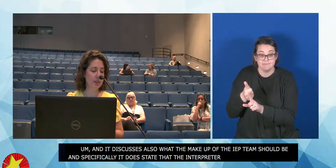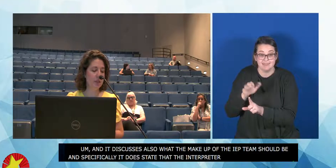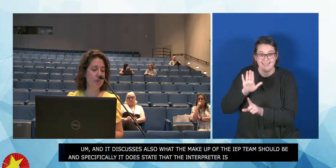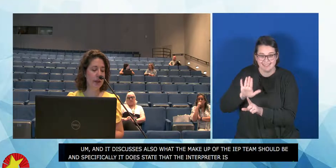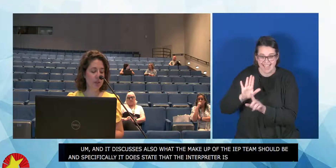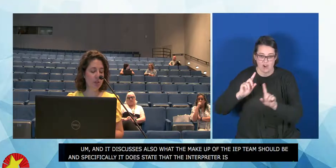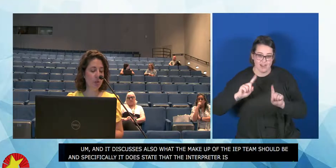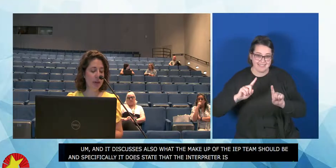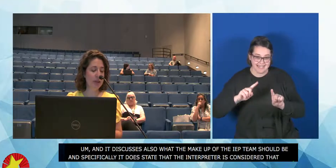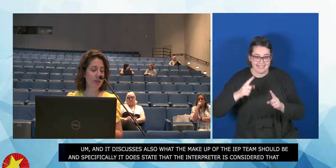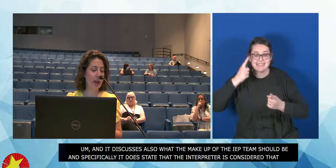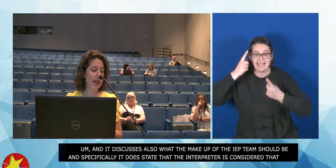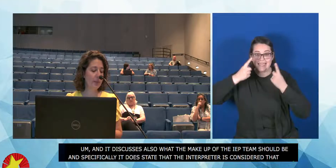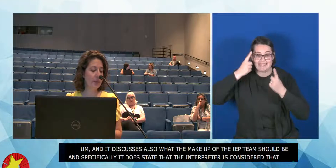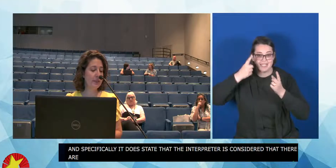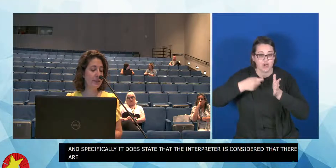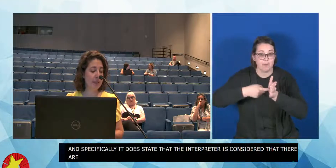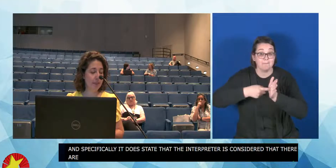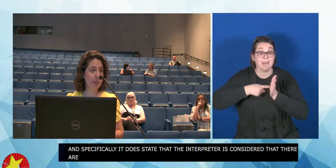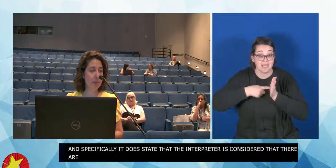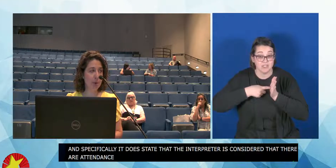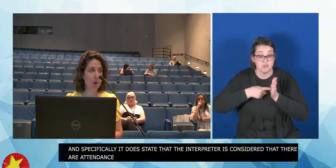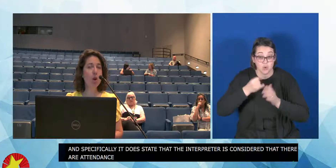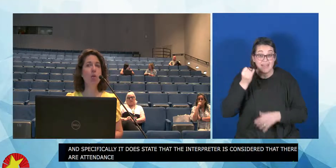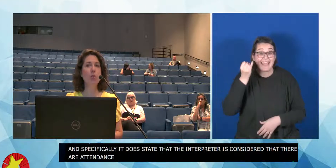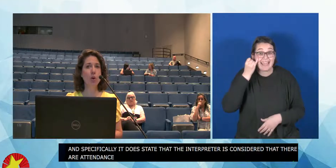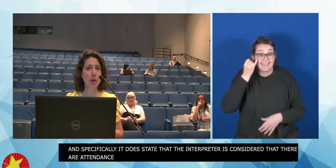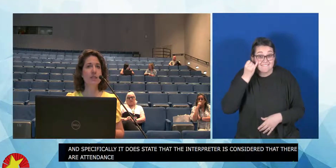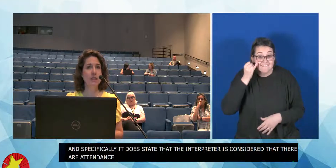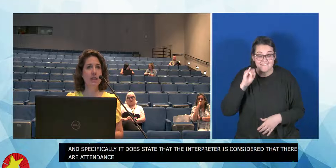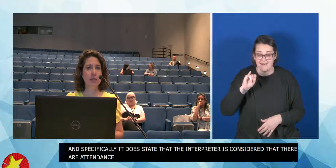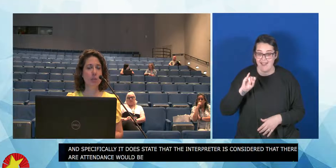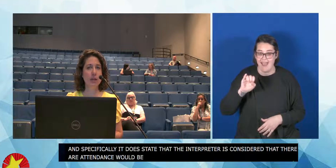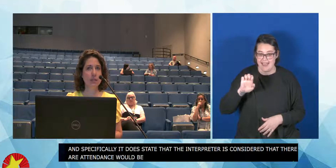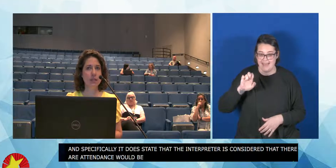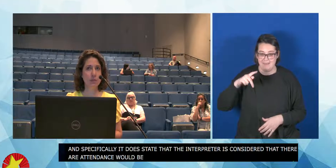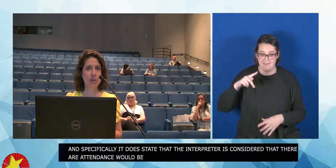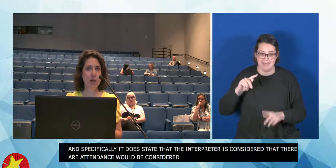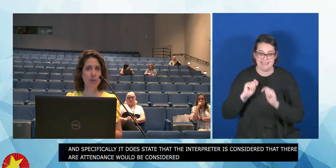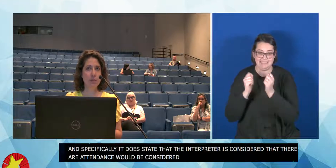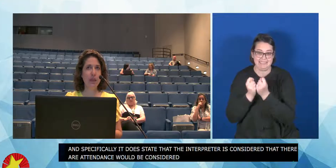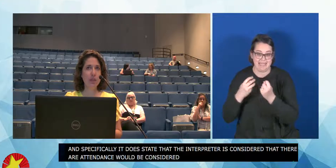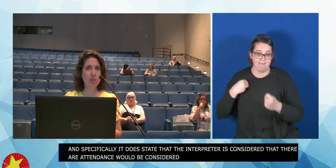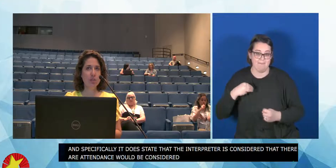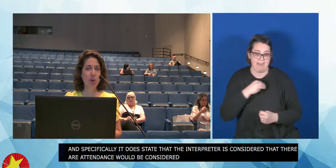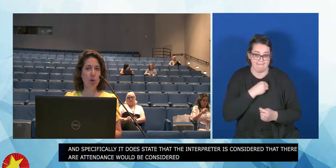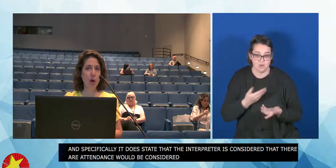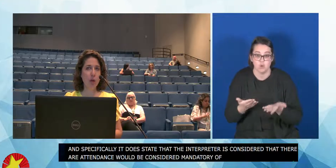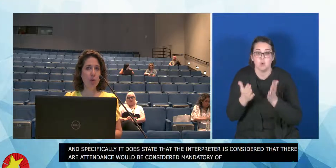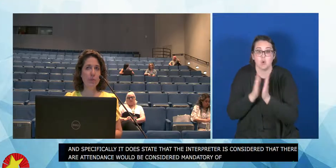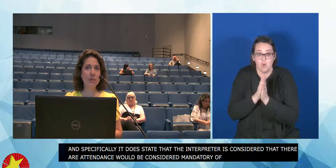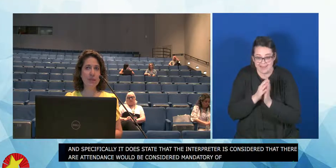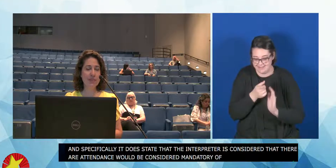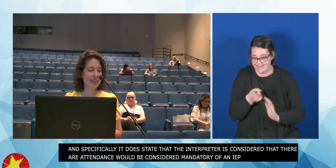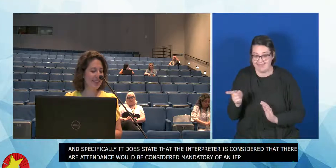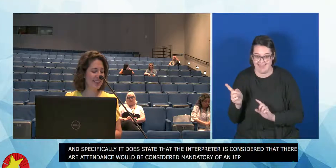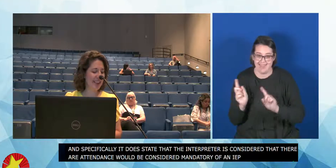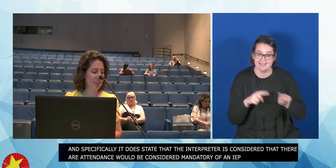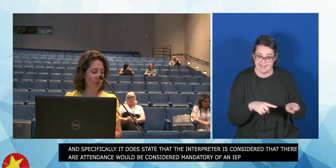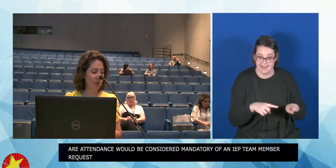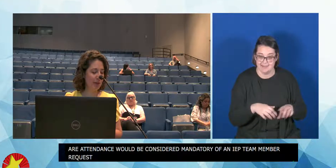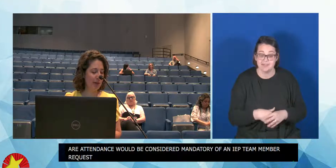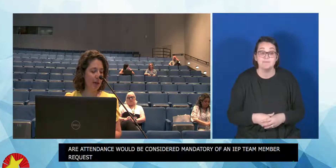be considered mandatory if an IEP team member requests that their presence be there. So we believe that